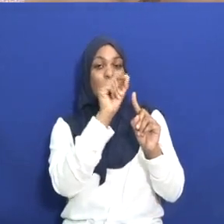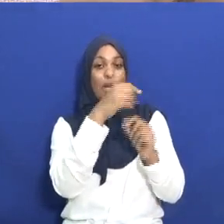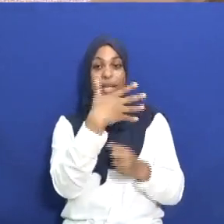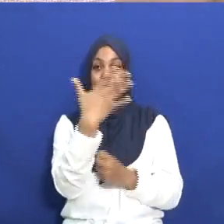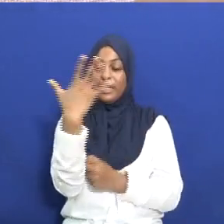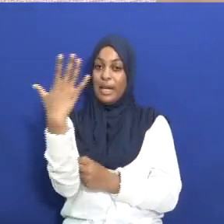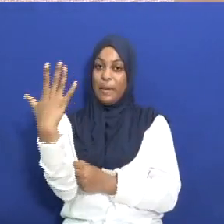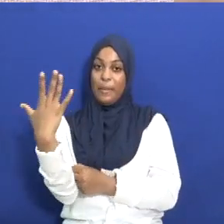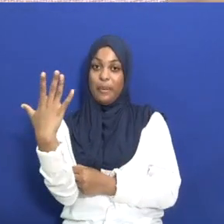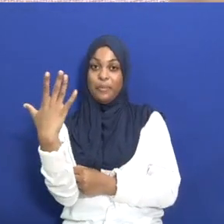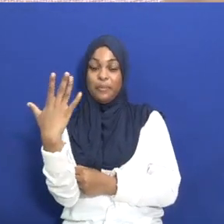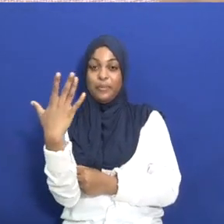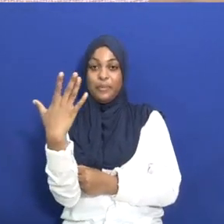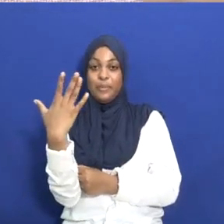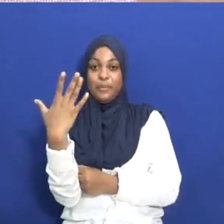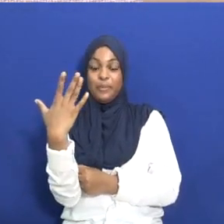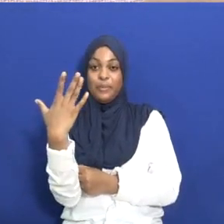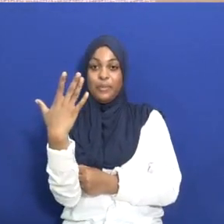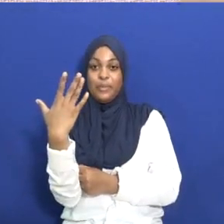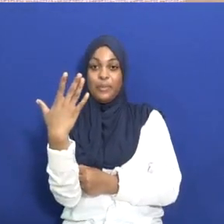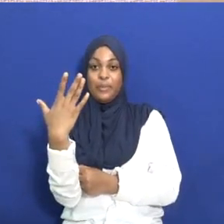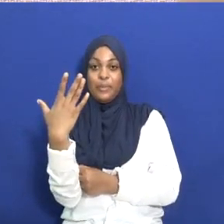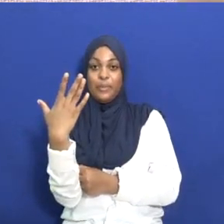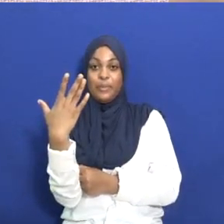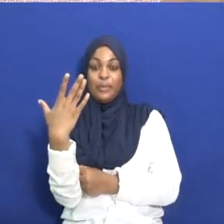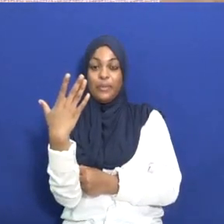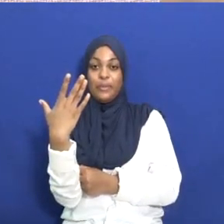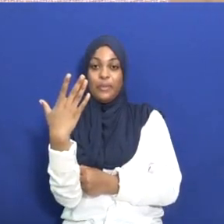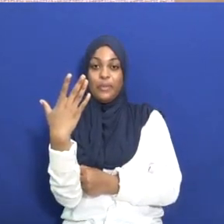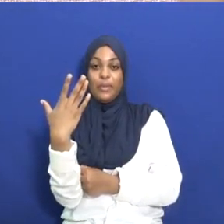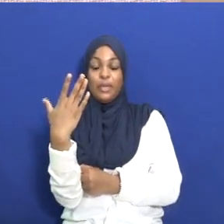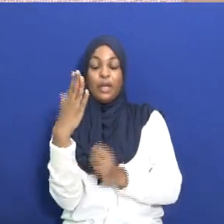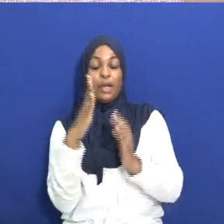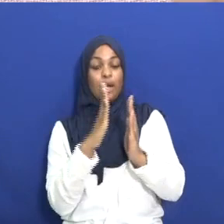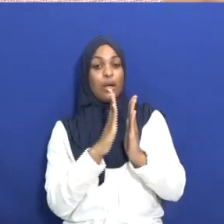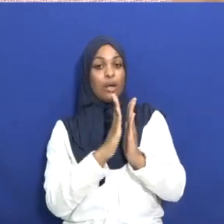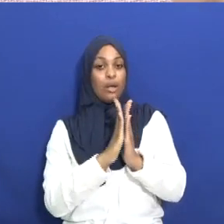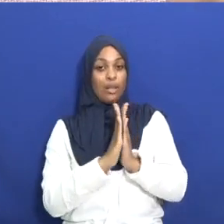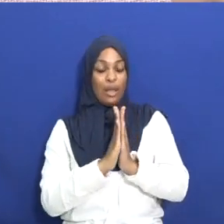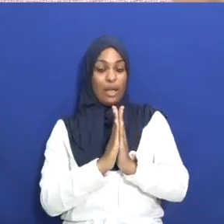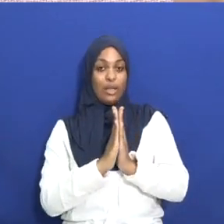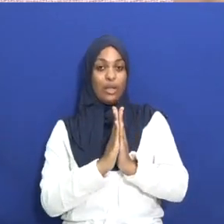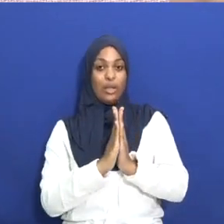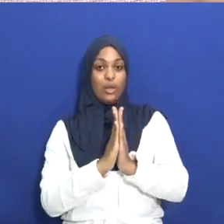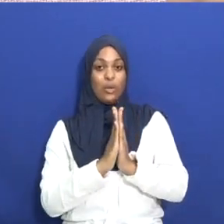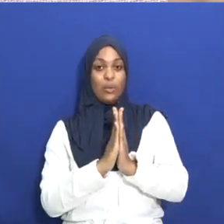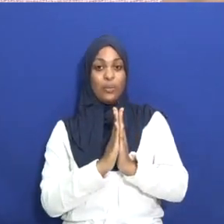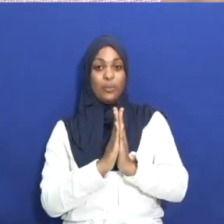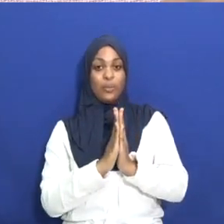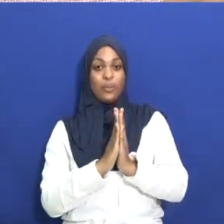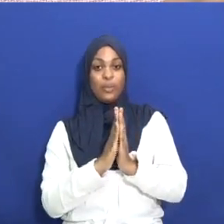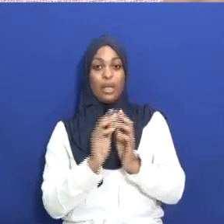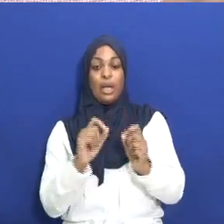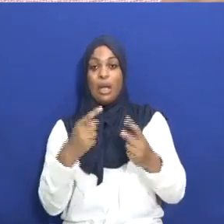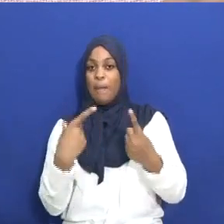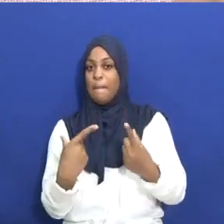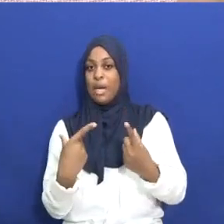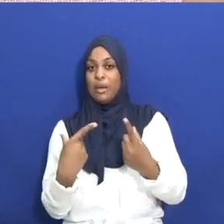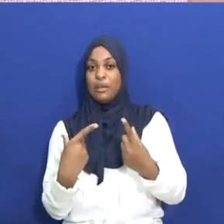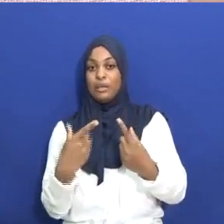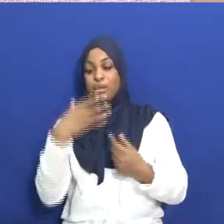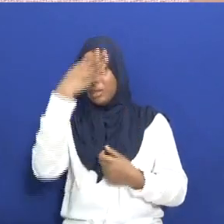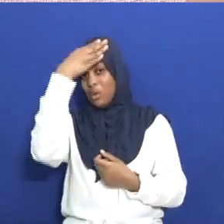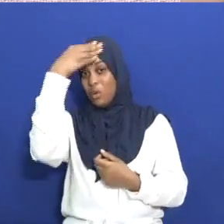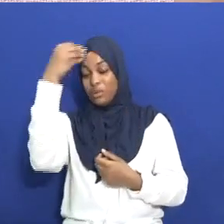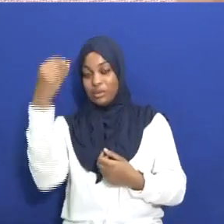here. Thank you. But don't forget to wash your hand frequently by using soaps,